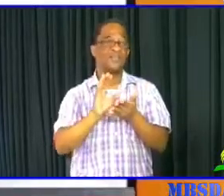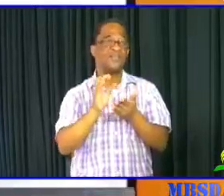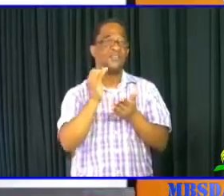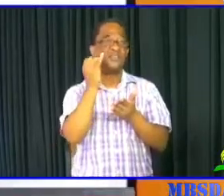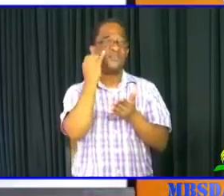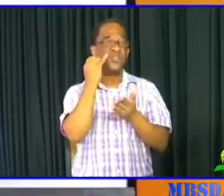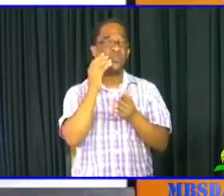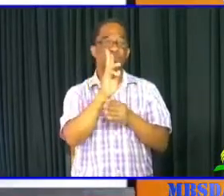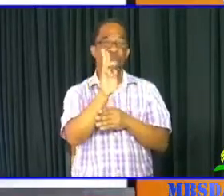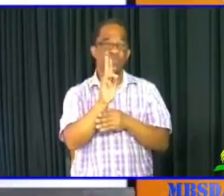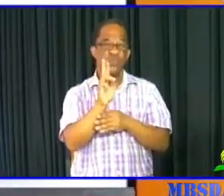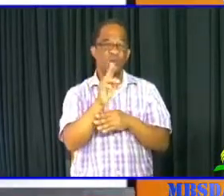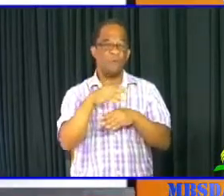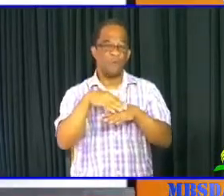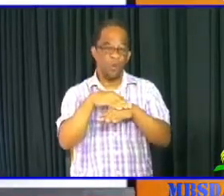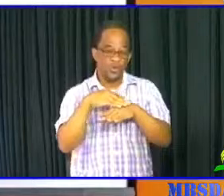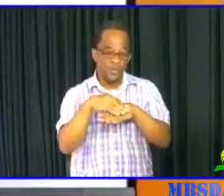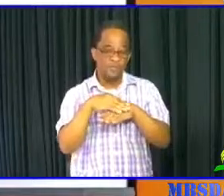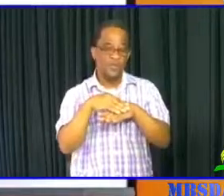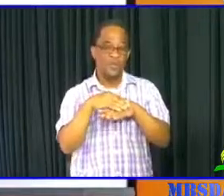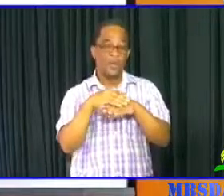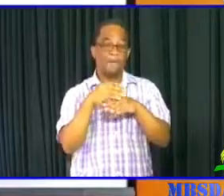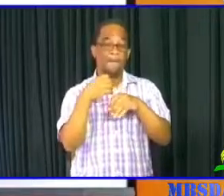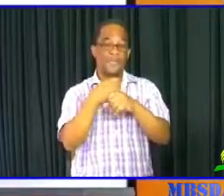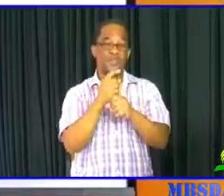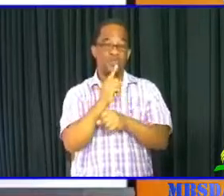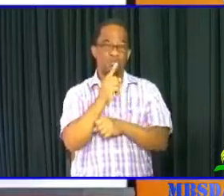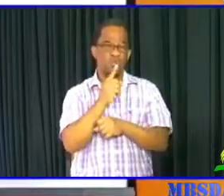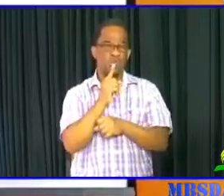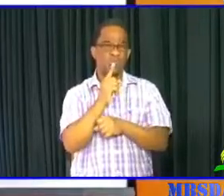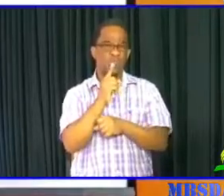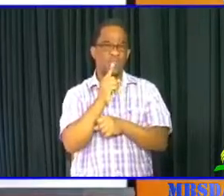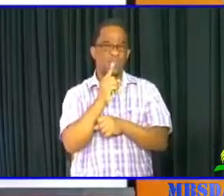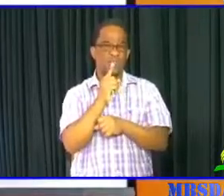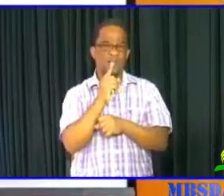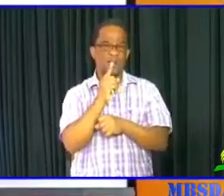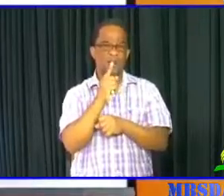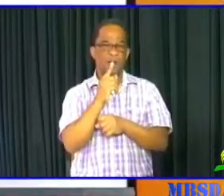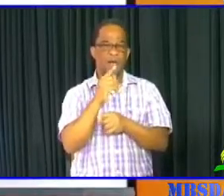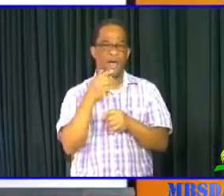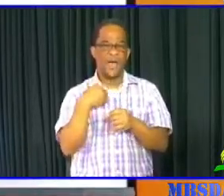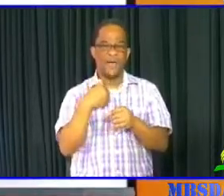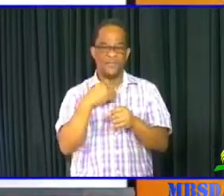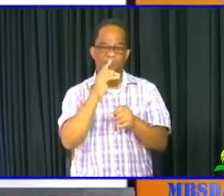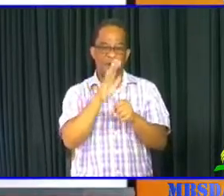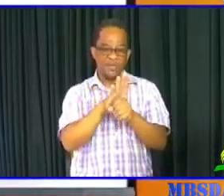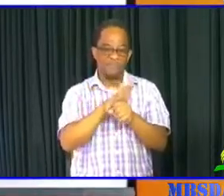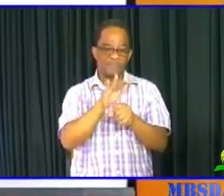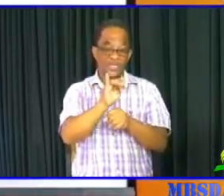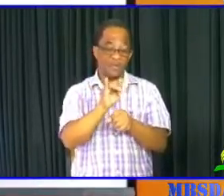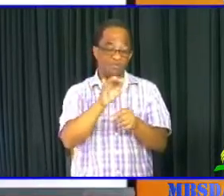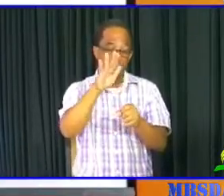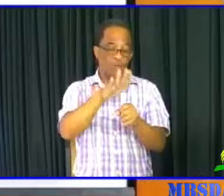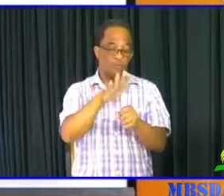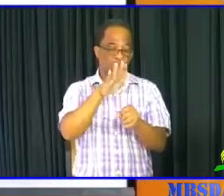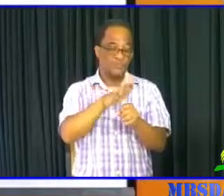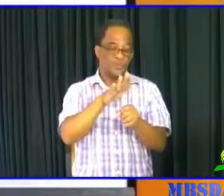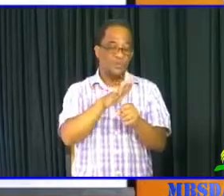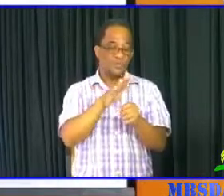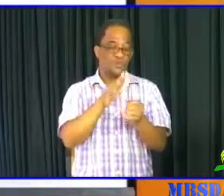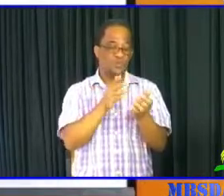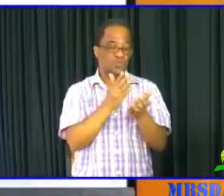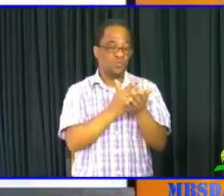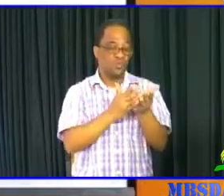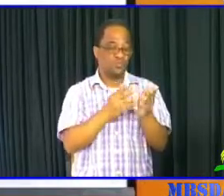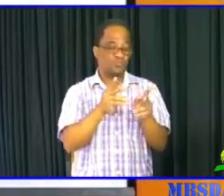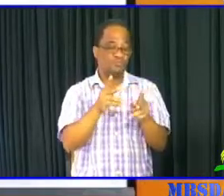use moisturizers, ensure that the moisturizer is in a pump bottle, as kids will have a tendency of just sticking their fingers in the bottle